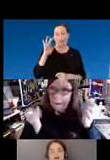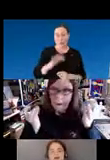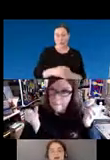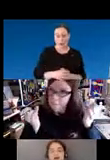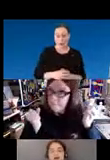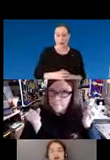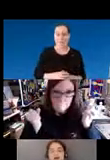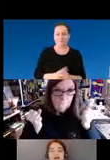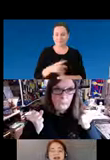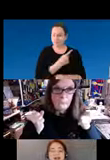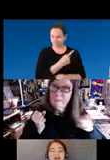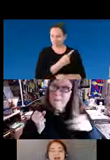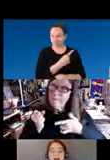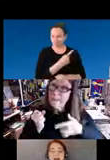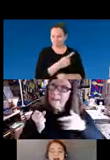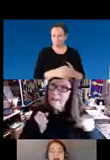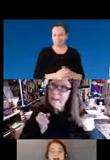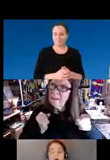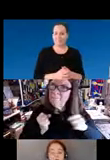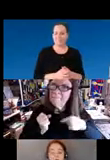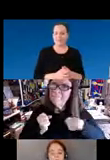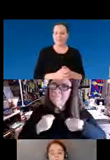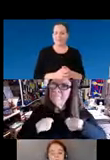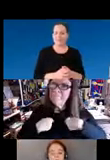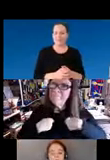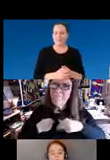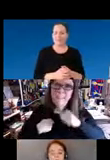This person did not sign in the home.